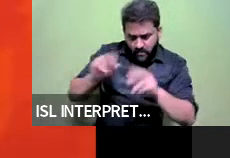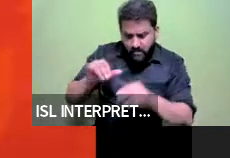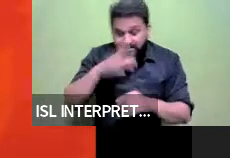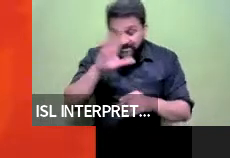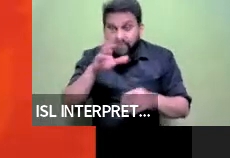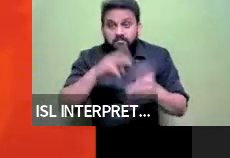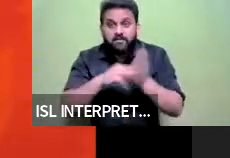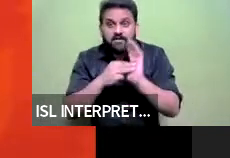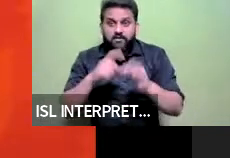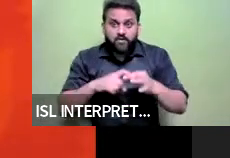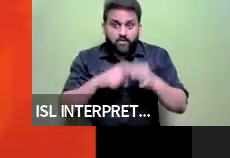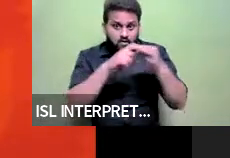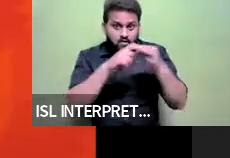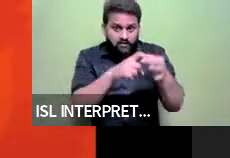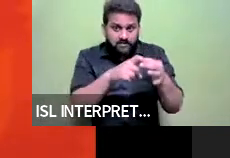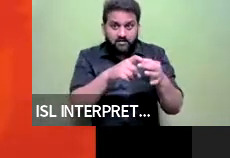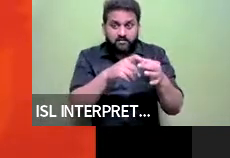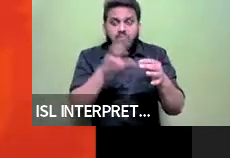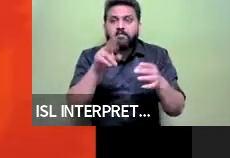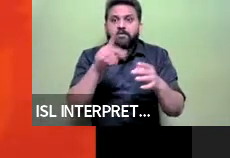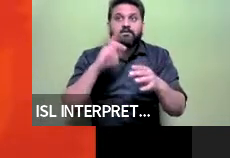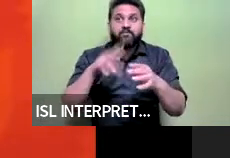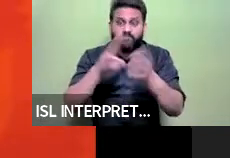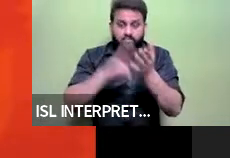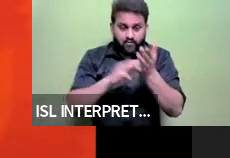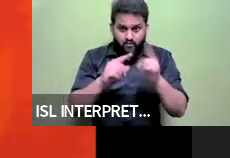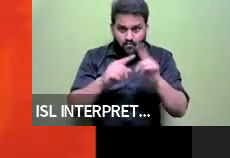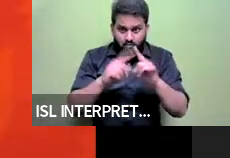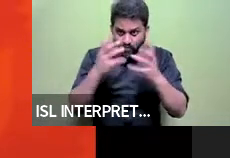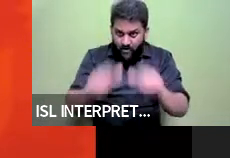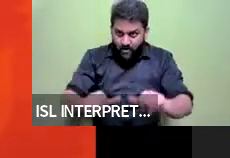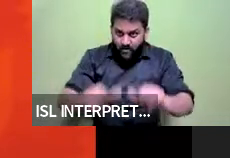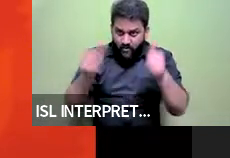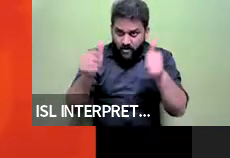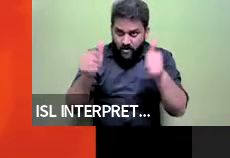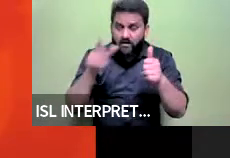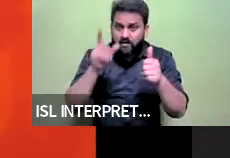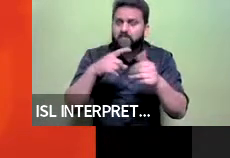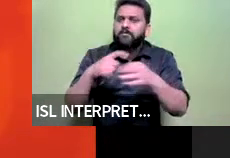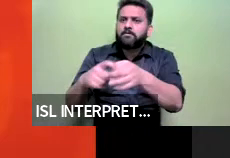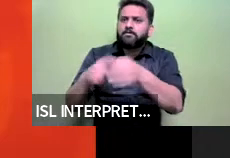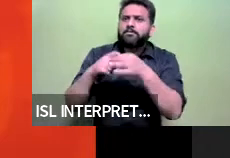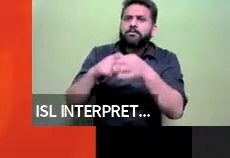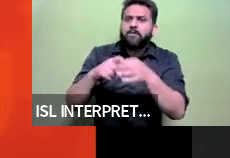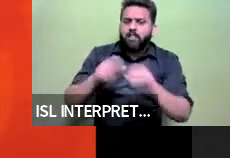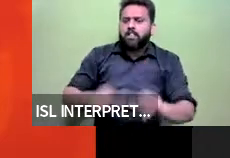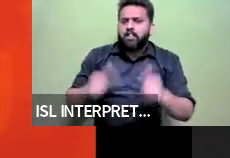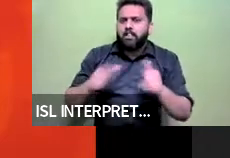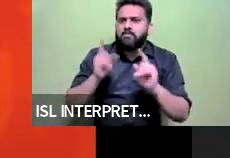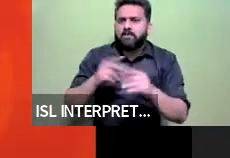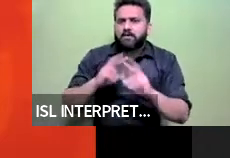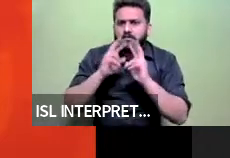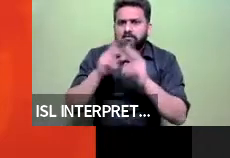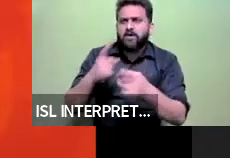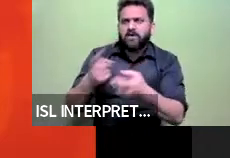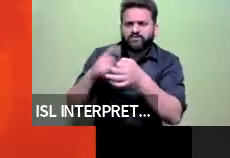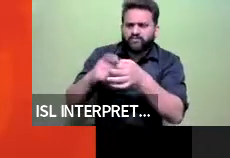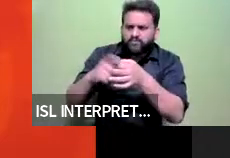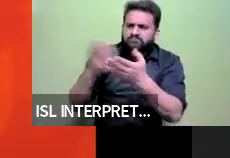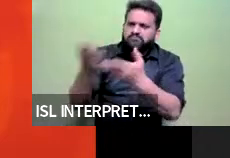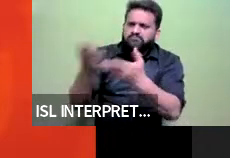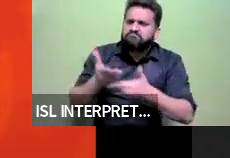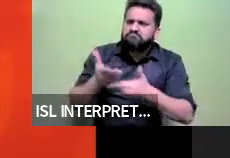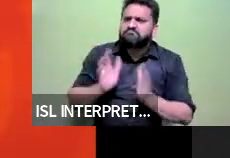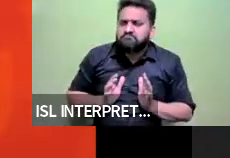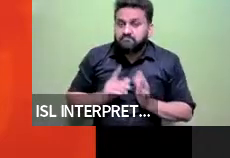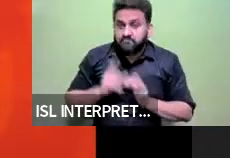questions are good for you. If you want to win the moot, don't avoid the question. Ask them to ask question. If